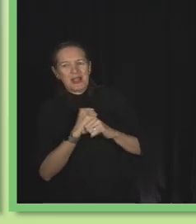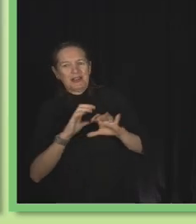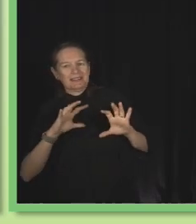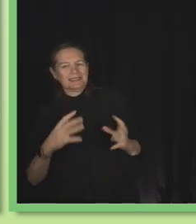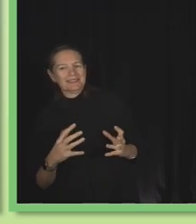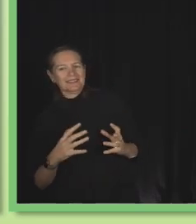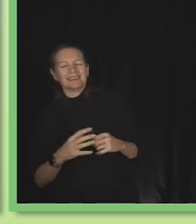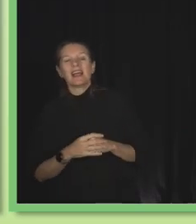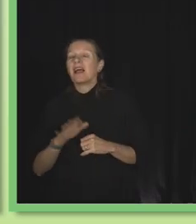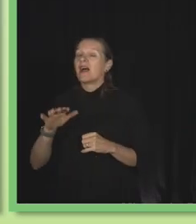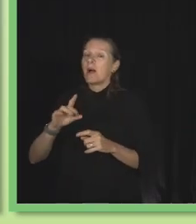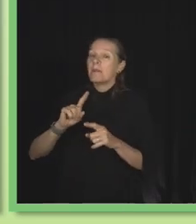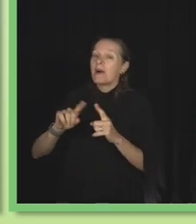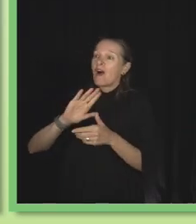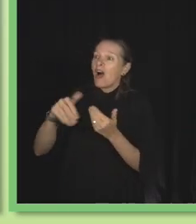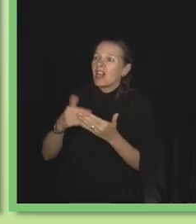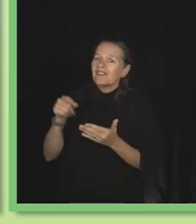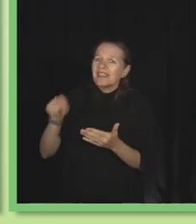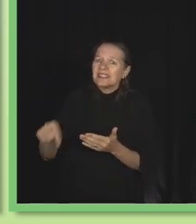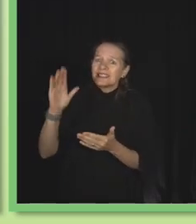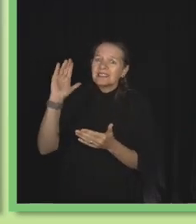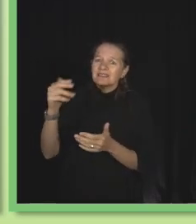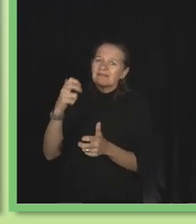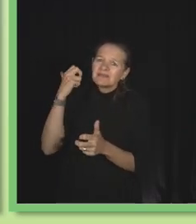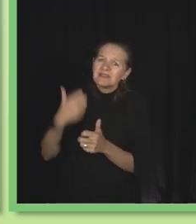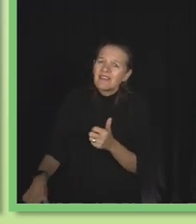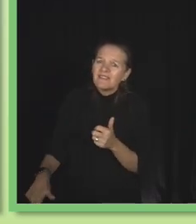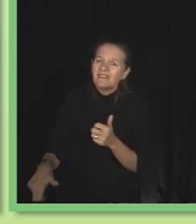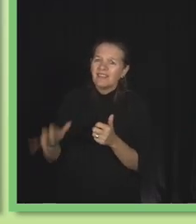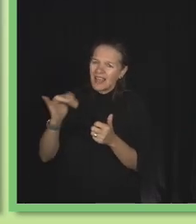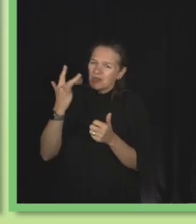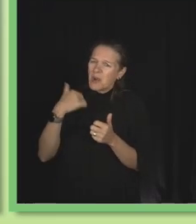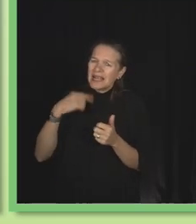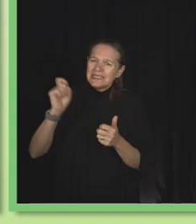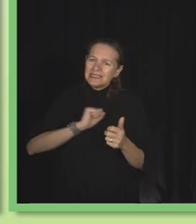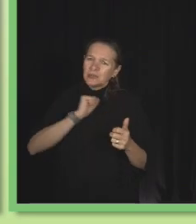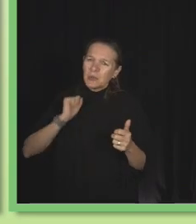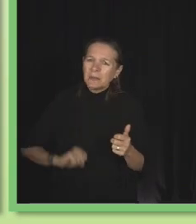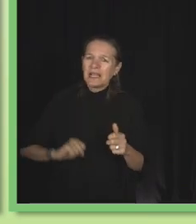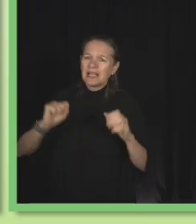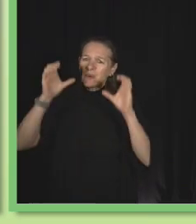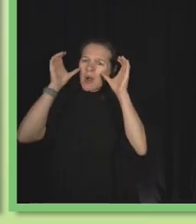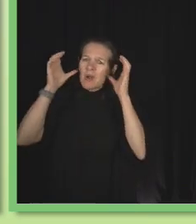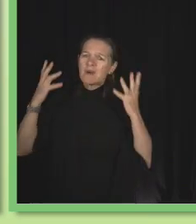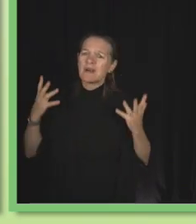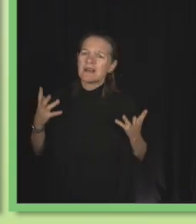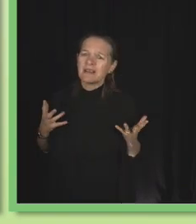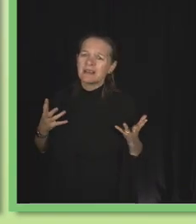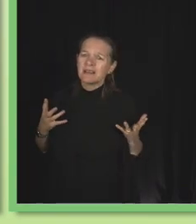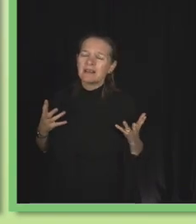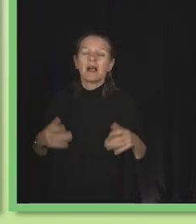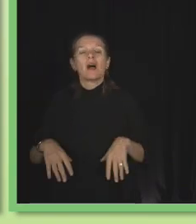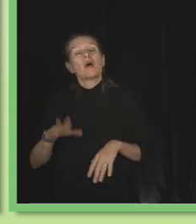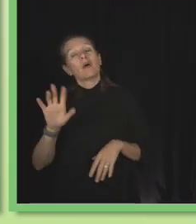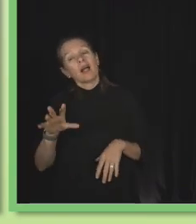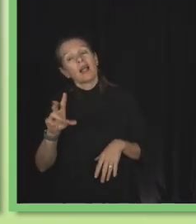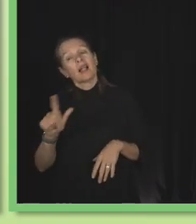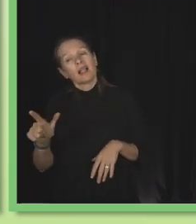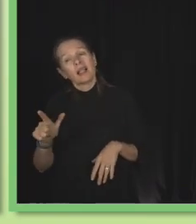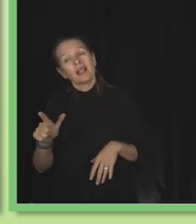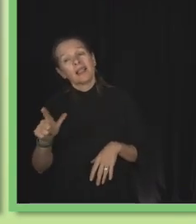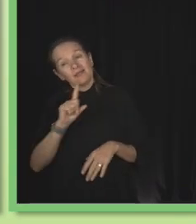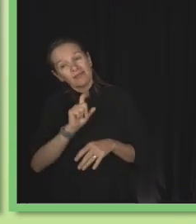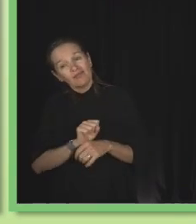But all of this seems so hard. No wonder we need superheroes. Well, actually.